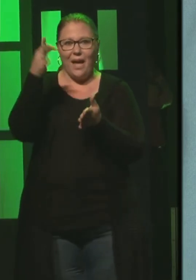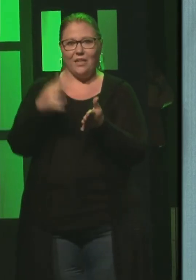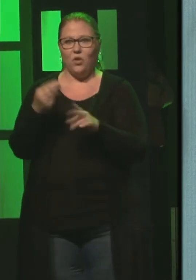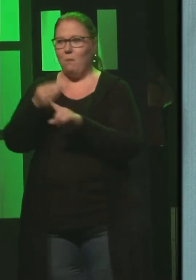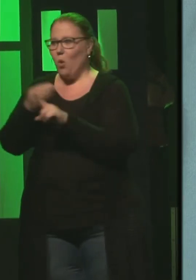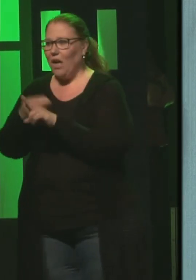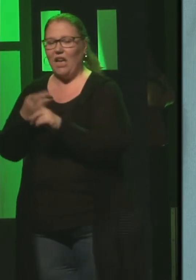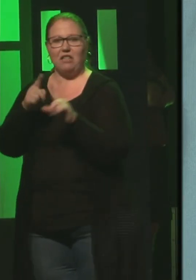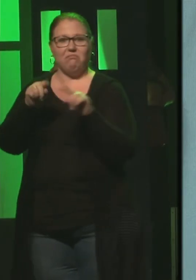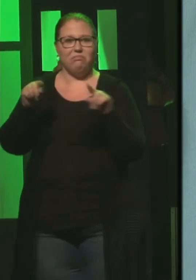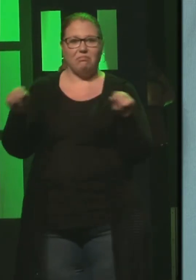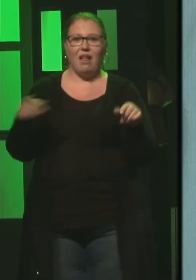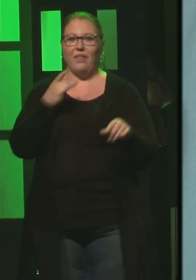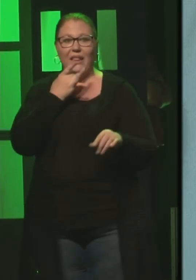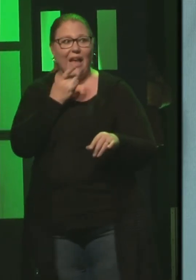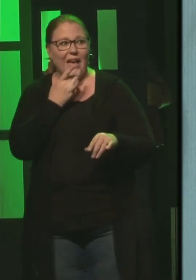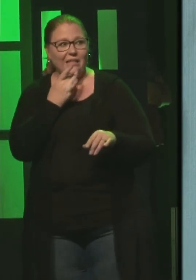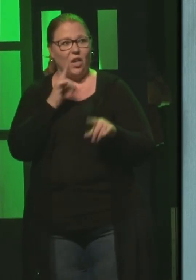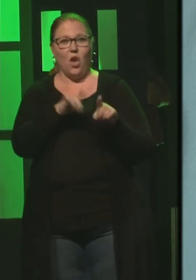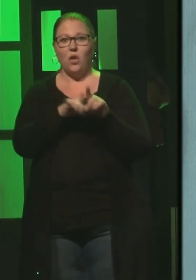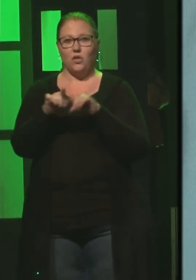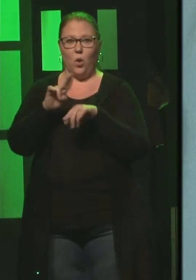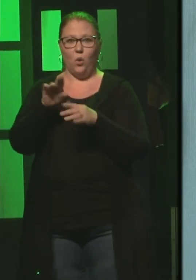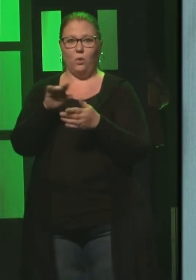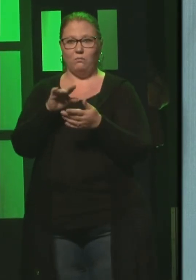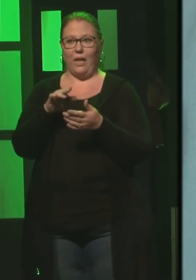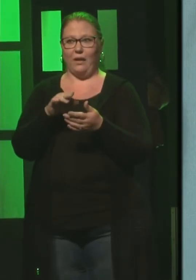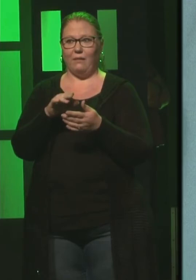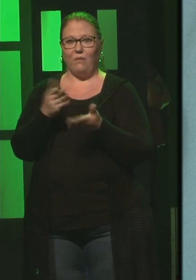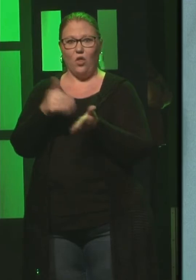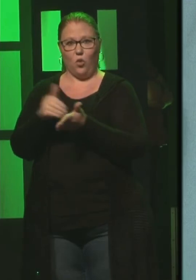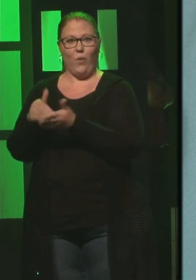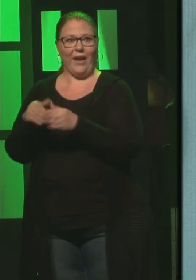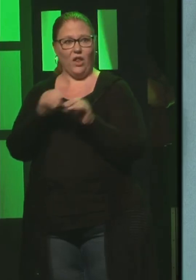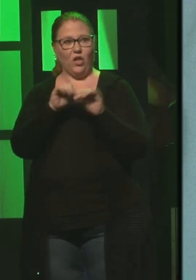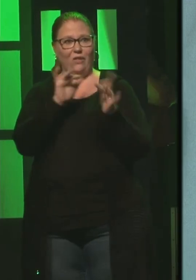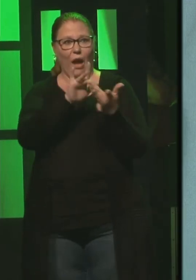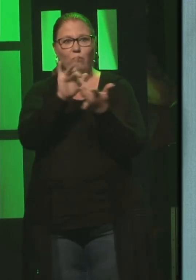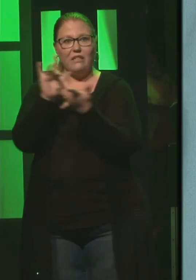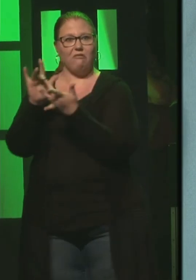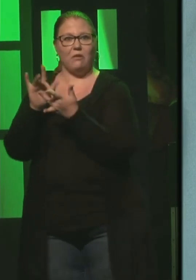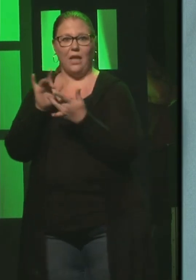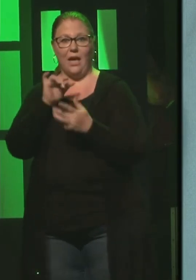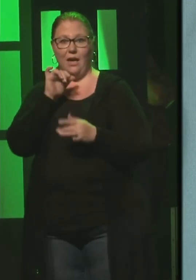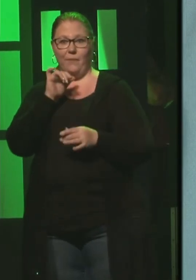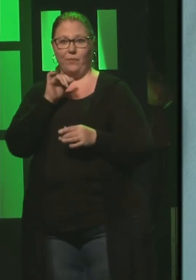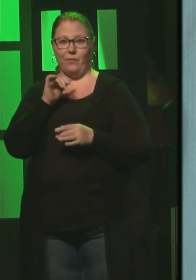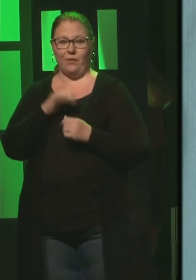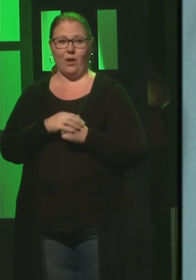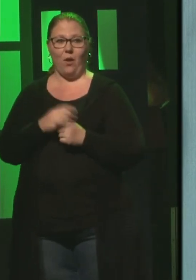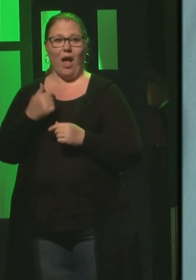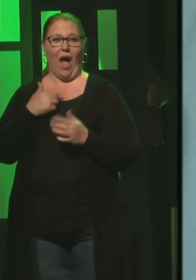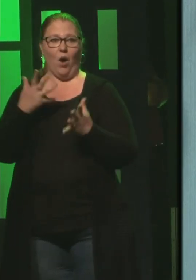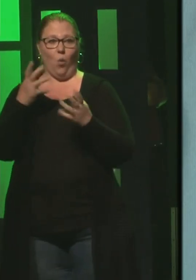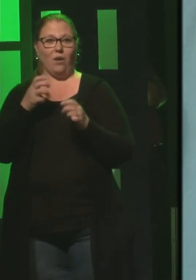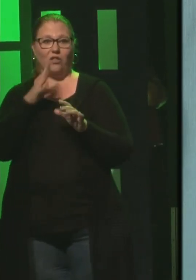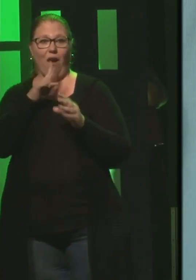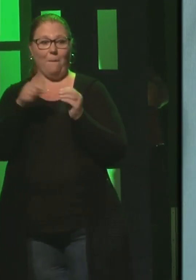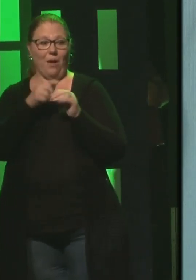covered, as well as the regular outreach. So this doesn't take forever. I'd like to cover the blessing basics